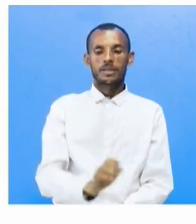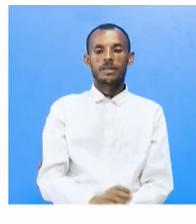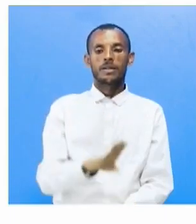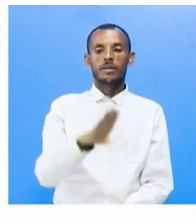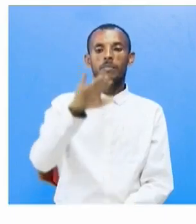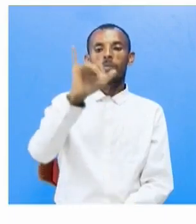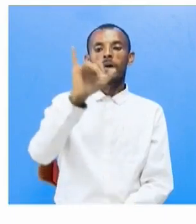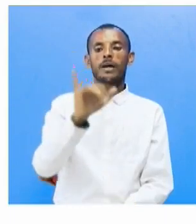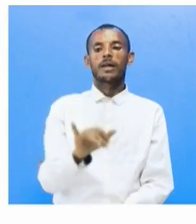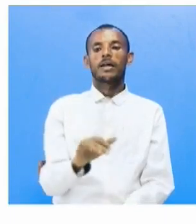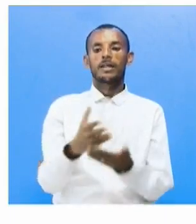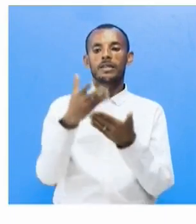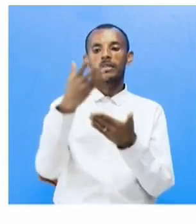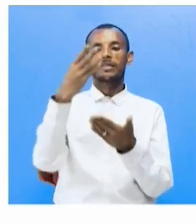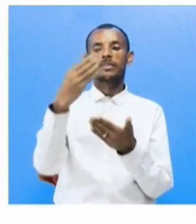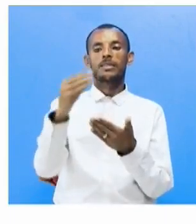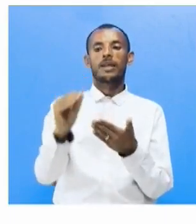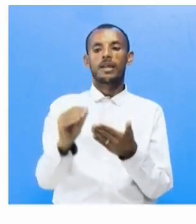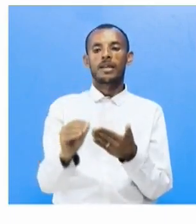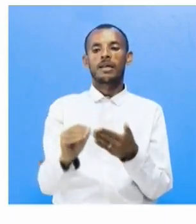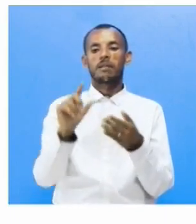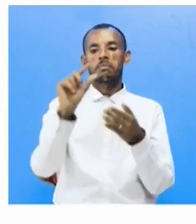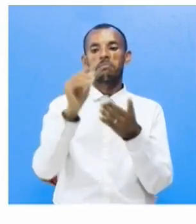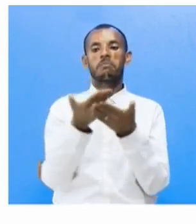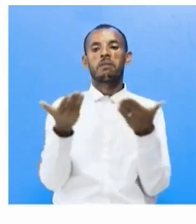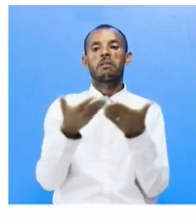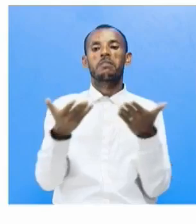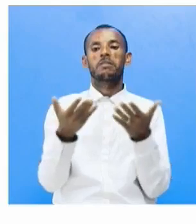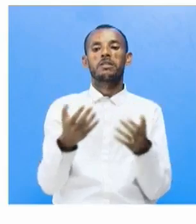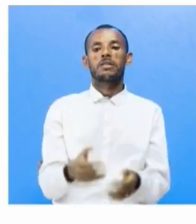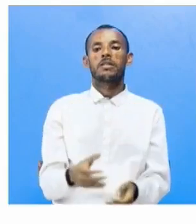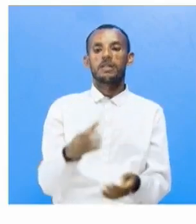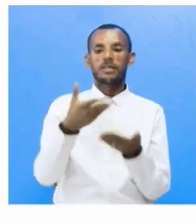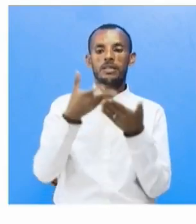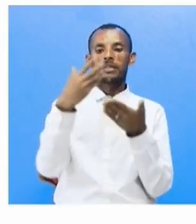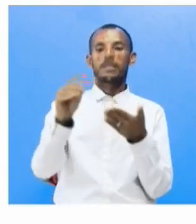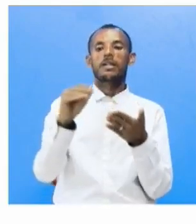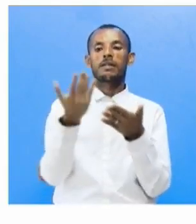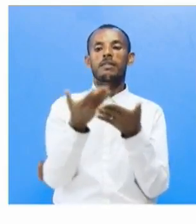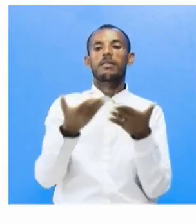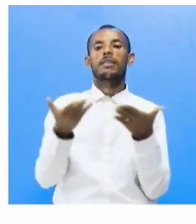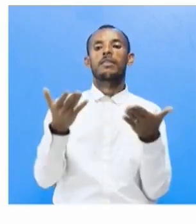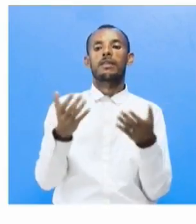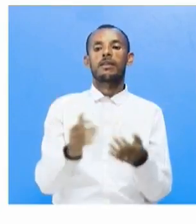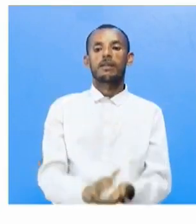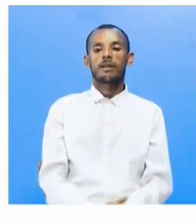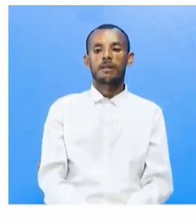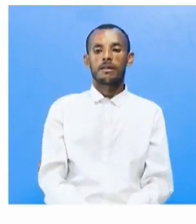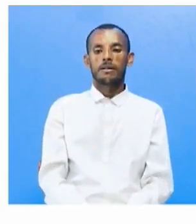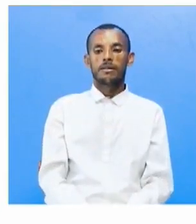by selling an article. By selling an article